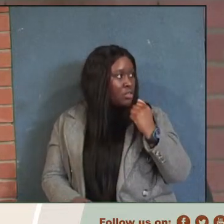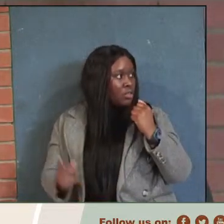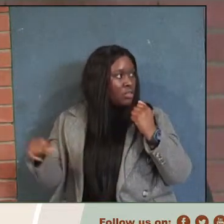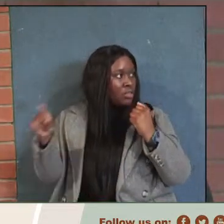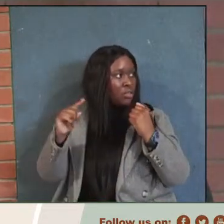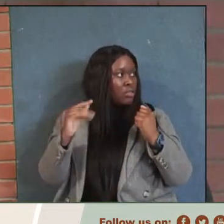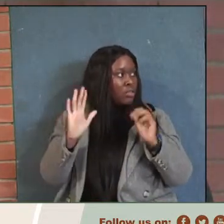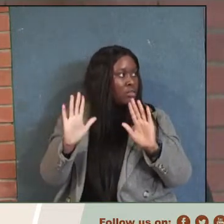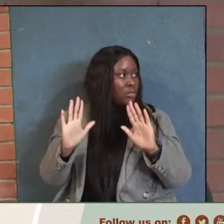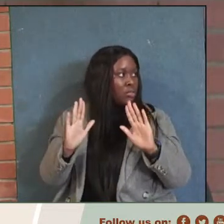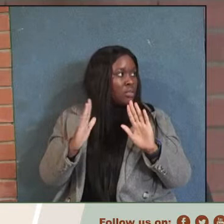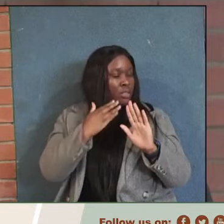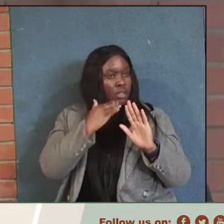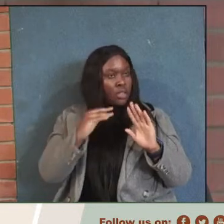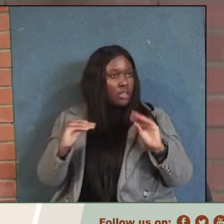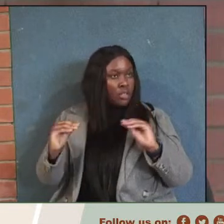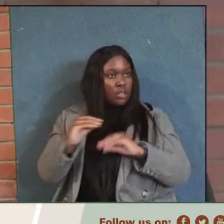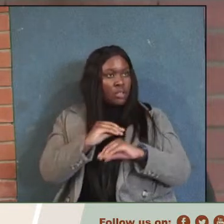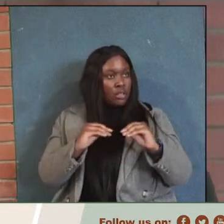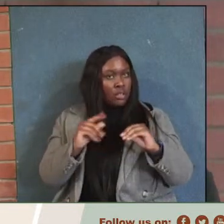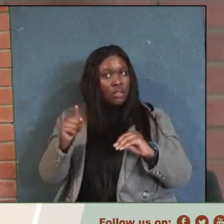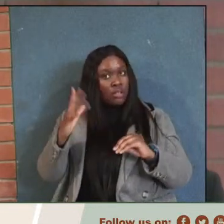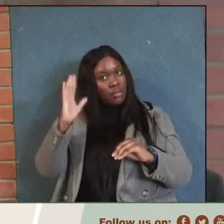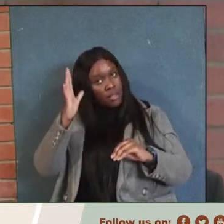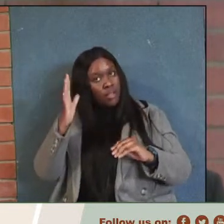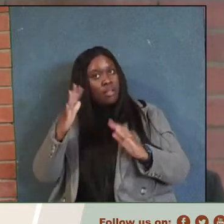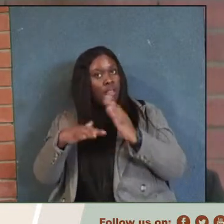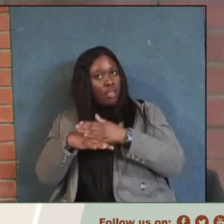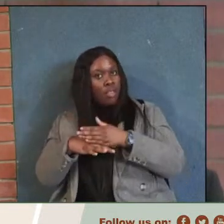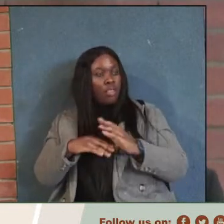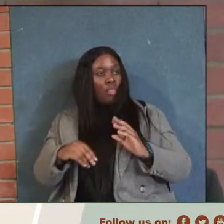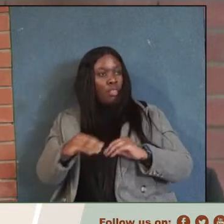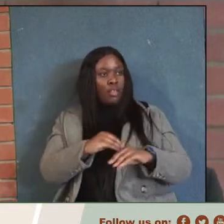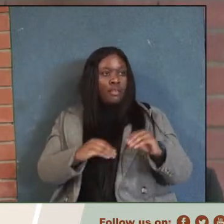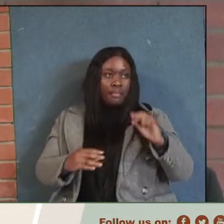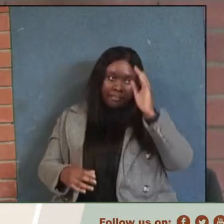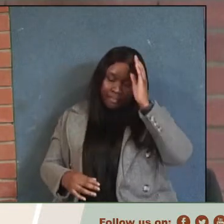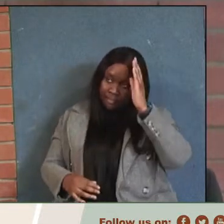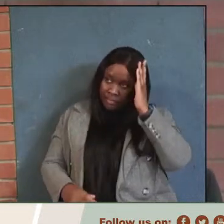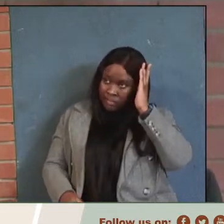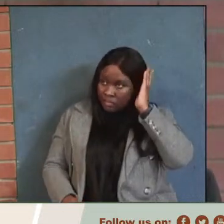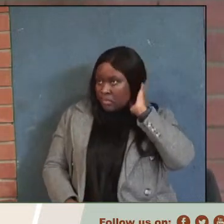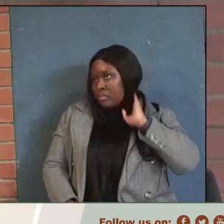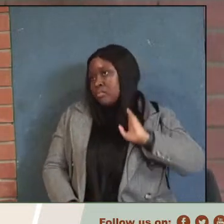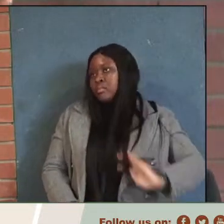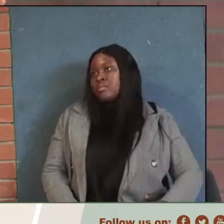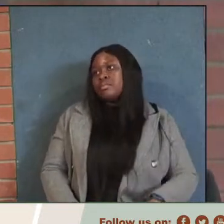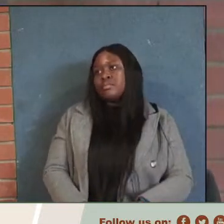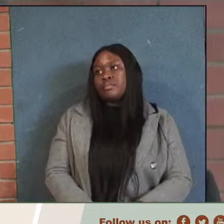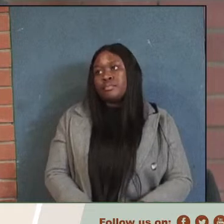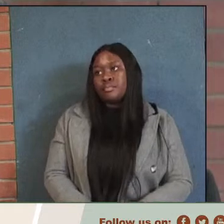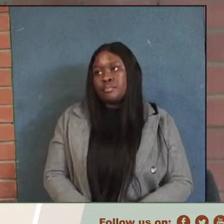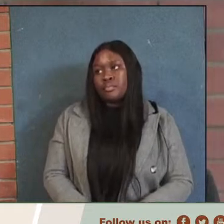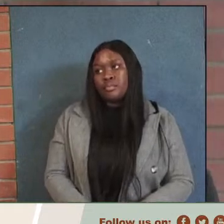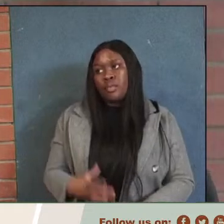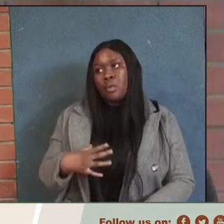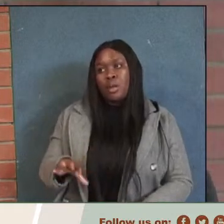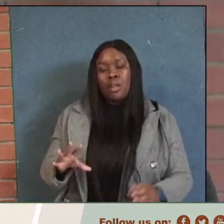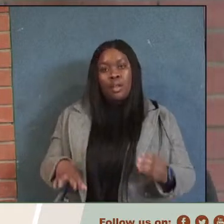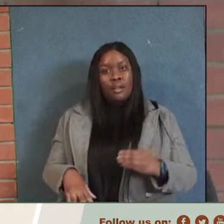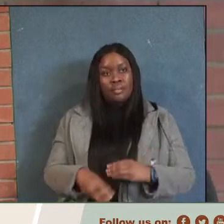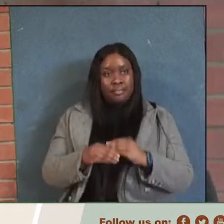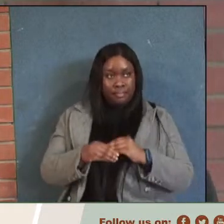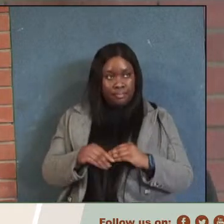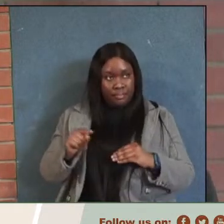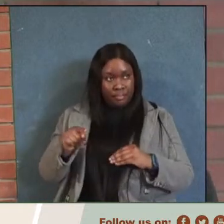please, let's not talk whilst others are presenting their speeches or interruptions. Thank you. I'd like to add on what